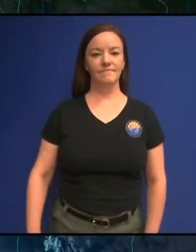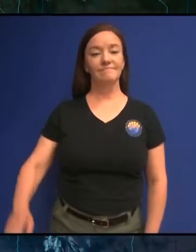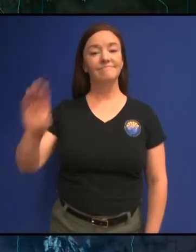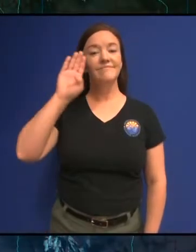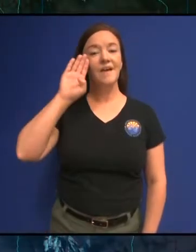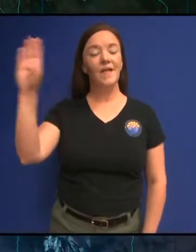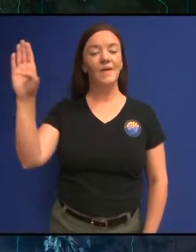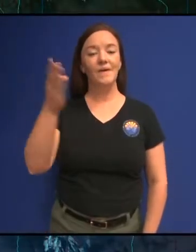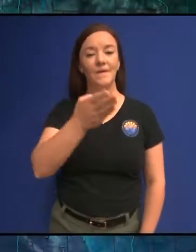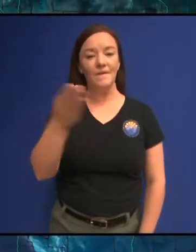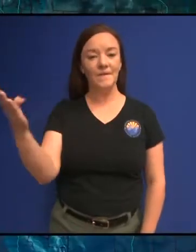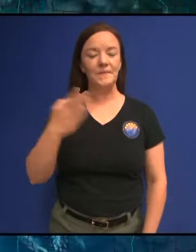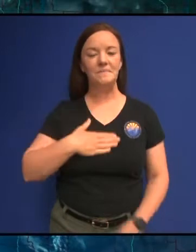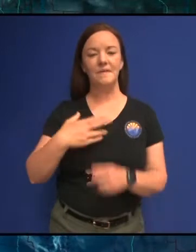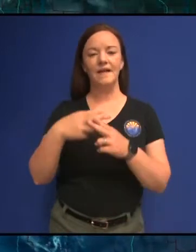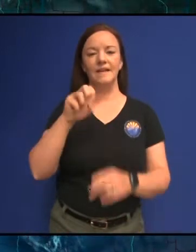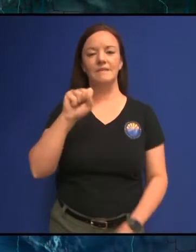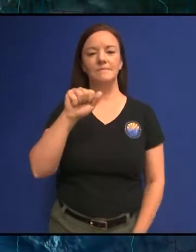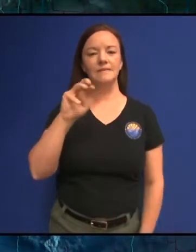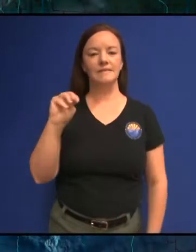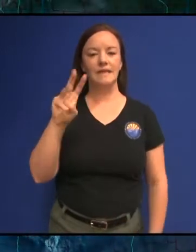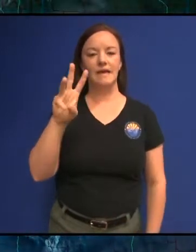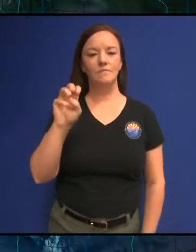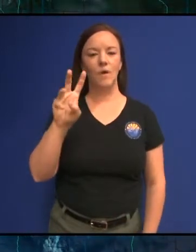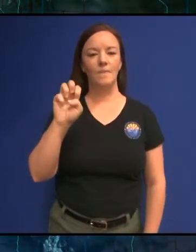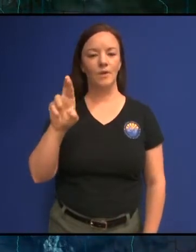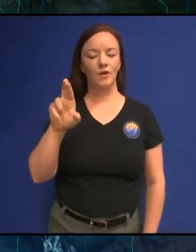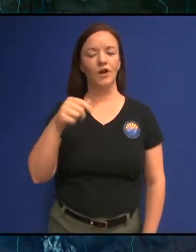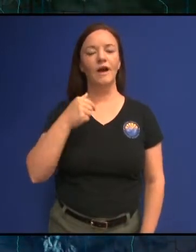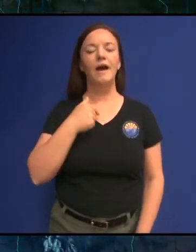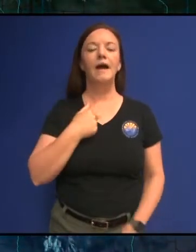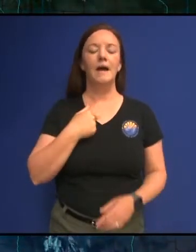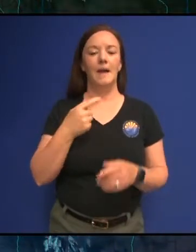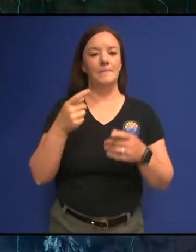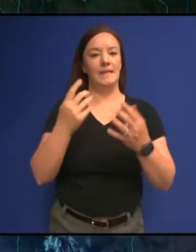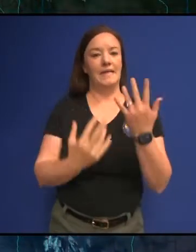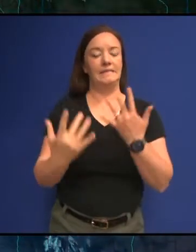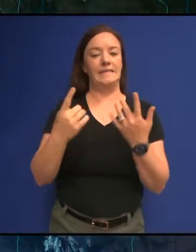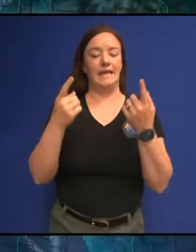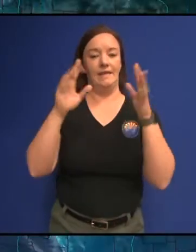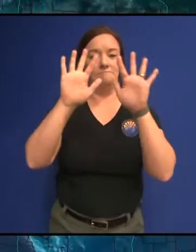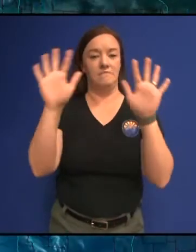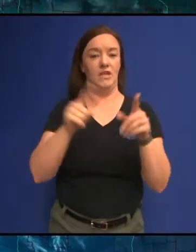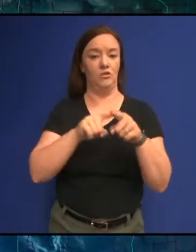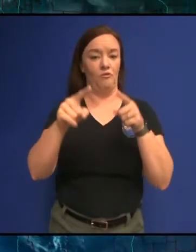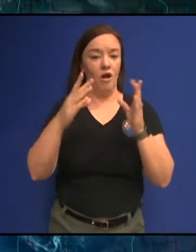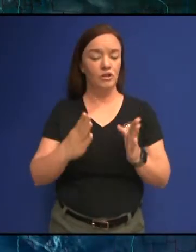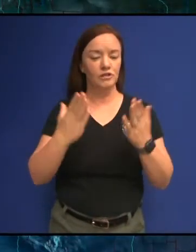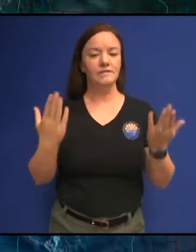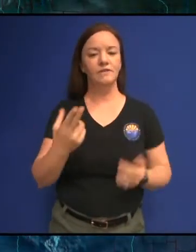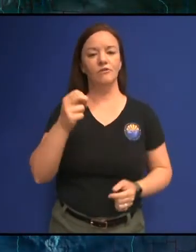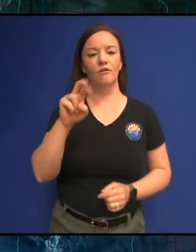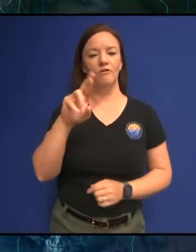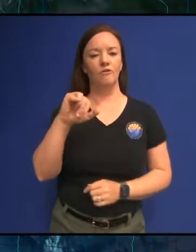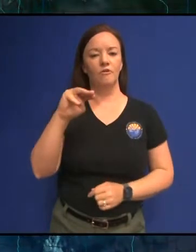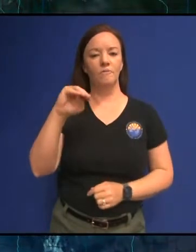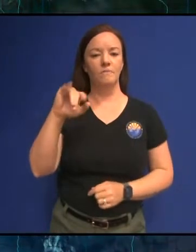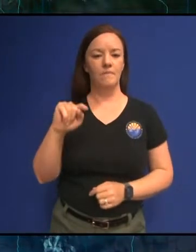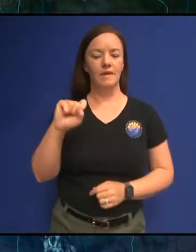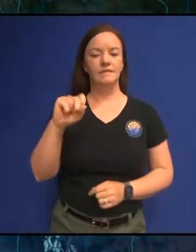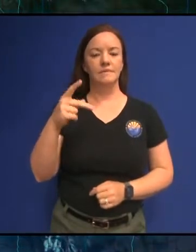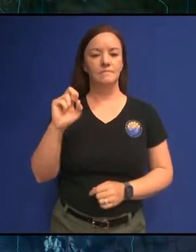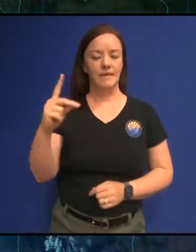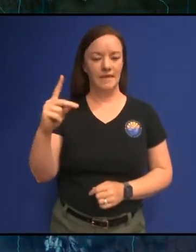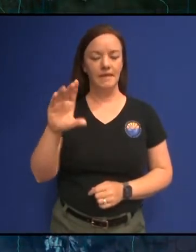Hello everyone, my name is Sam Webber. I'm an incident meteorologist here on the Hermit's Peak Calf Canyon Fire with the Southwest Team